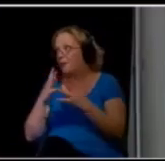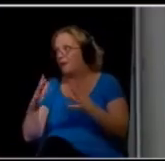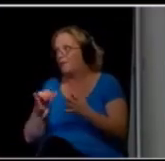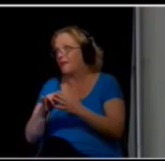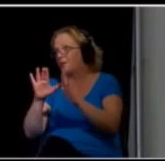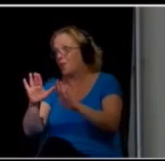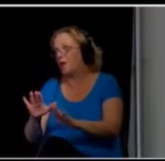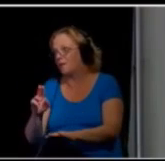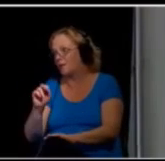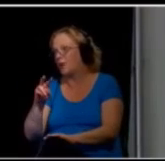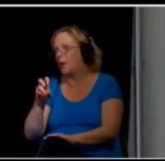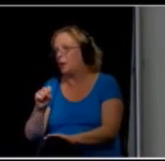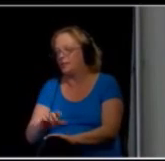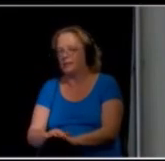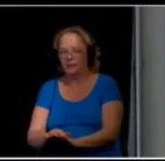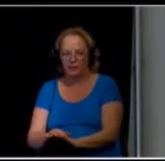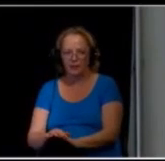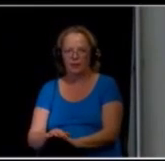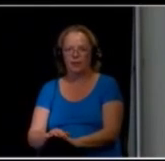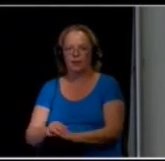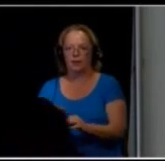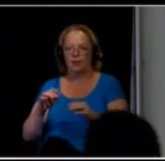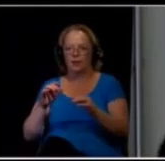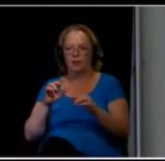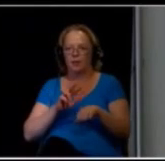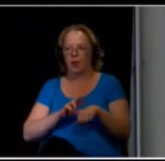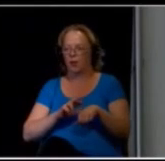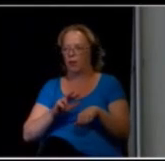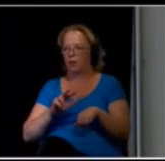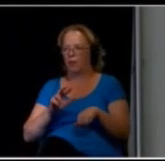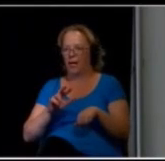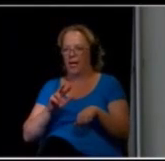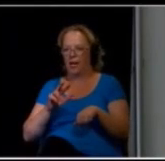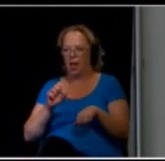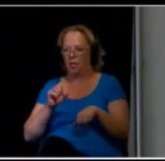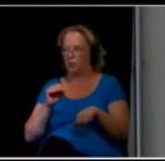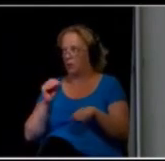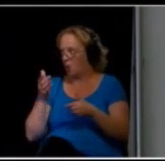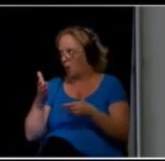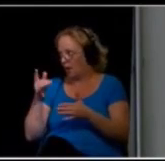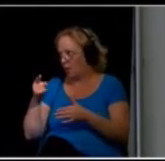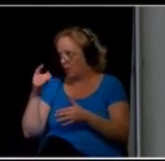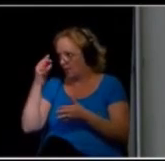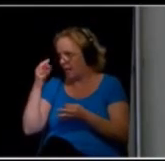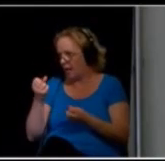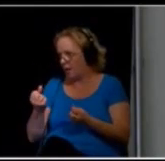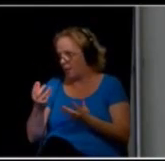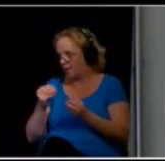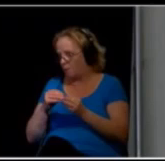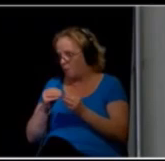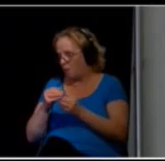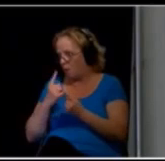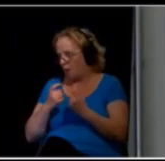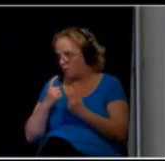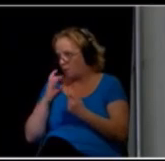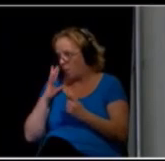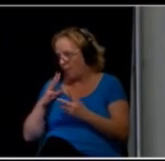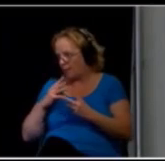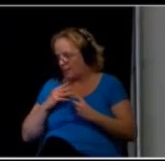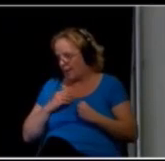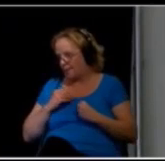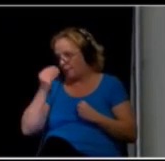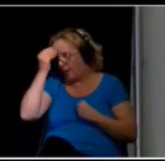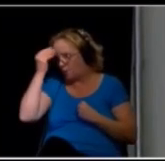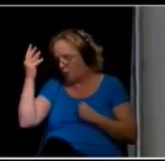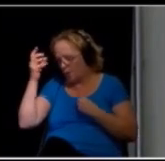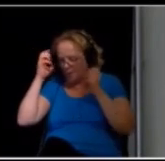you. Elon, we're at about the 3 o'clock mark, so we'll let you decide how many more questions you want to take, but just wanted to give you that